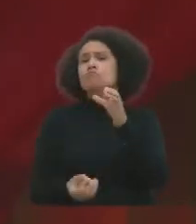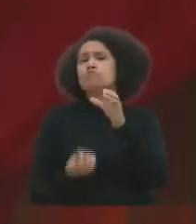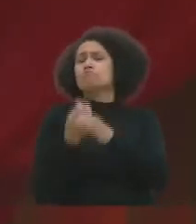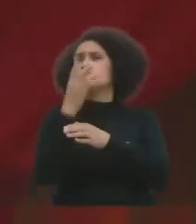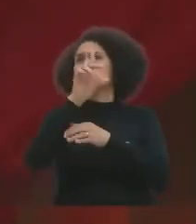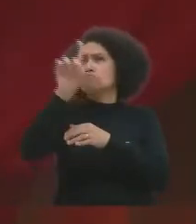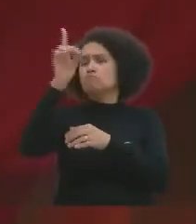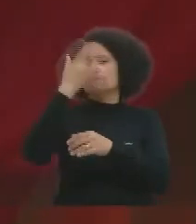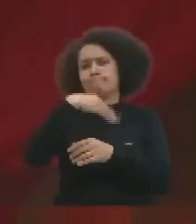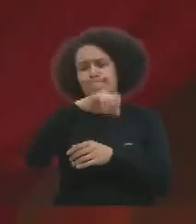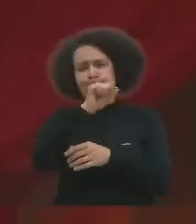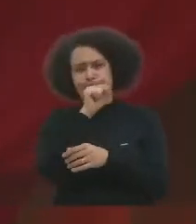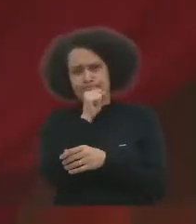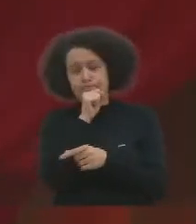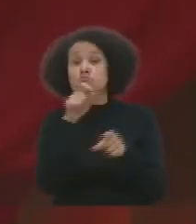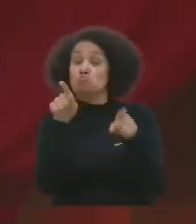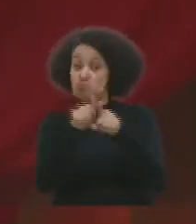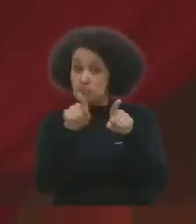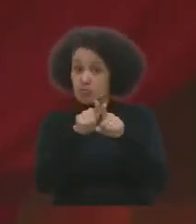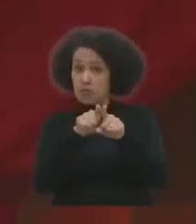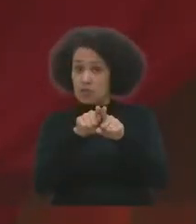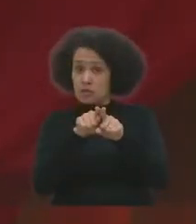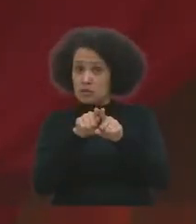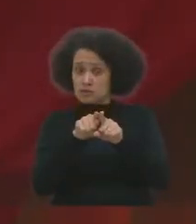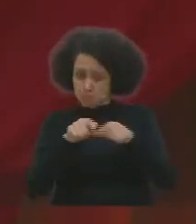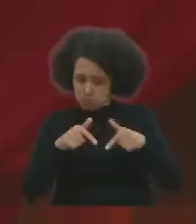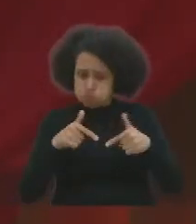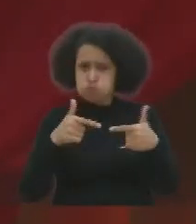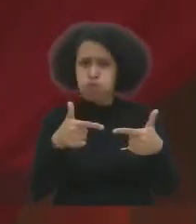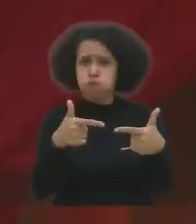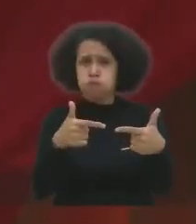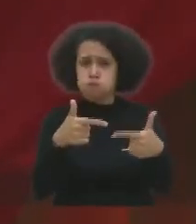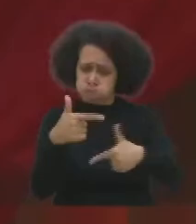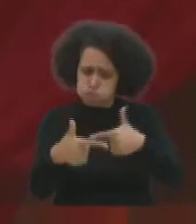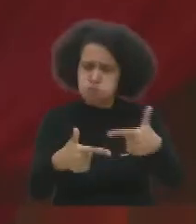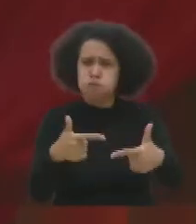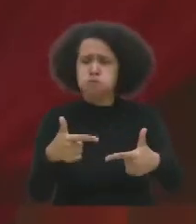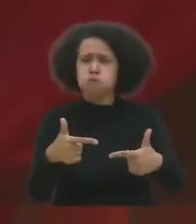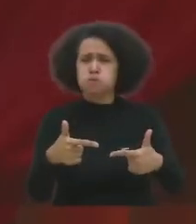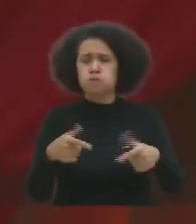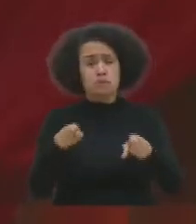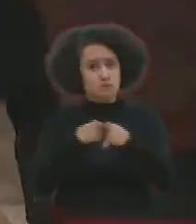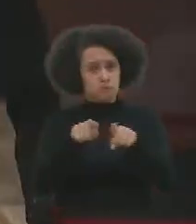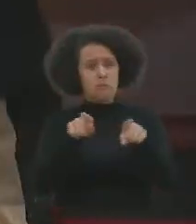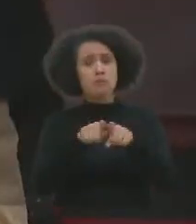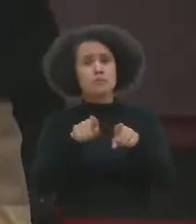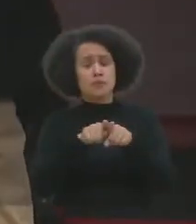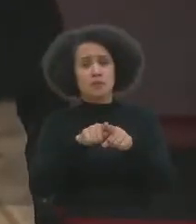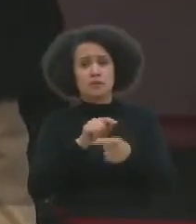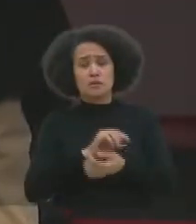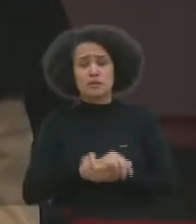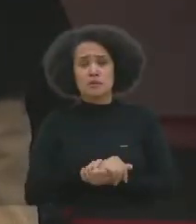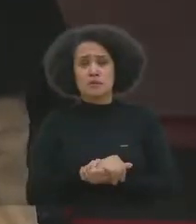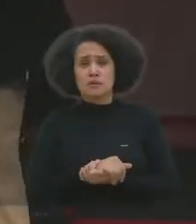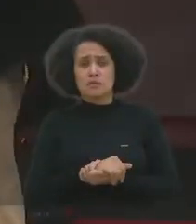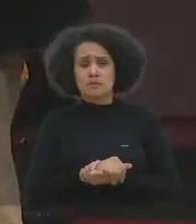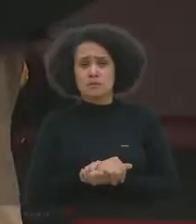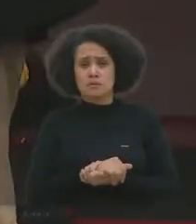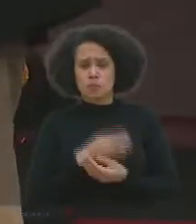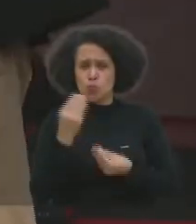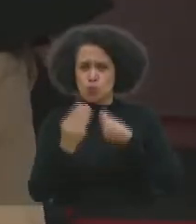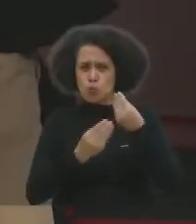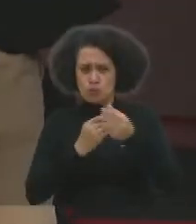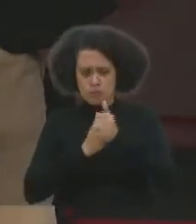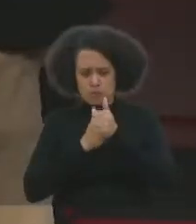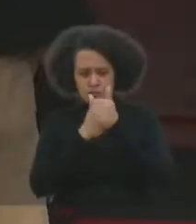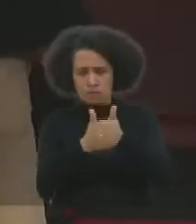nosso Pai, ele é um guerreiro. And as a follower of Jesus, you are a warrior to engage in battle. E como seguidor